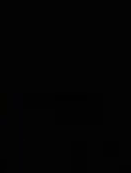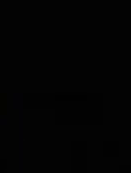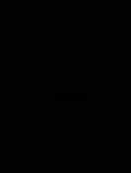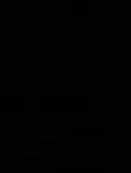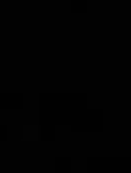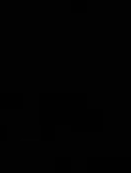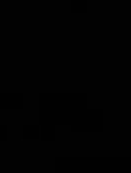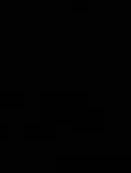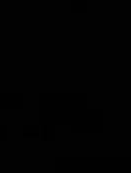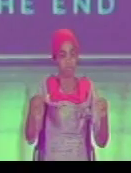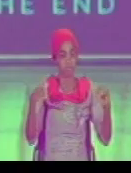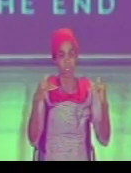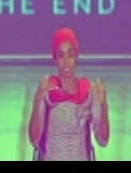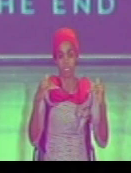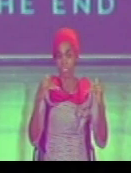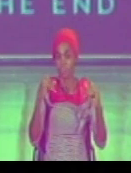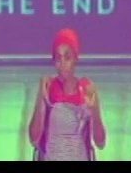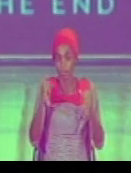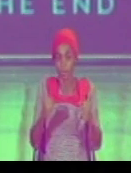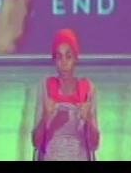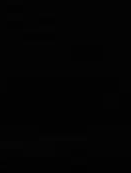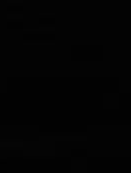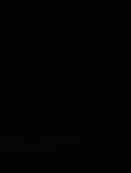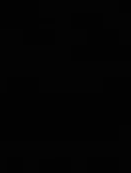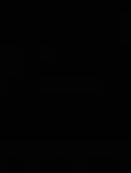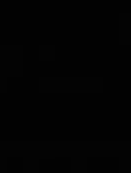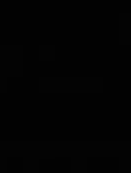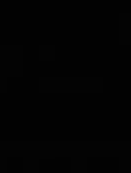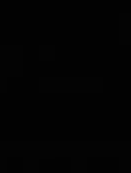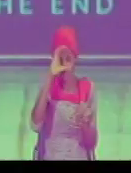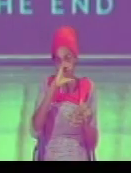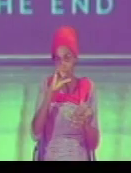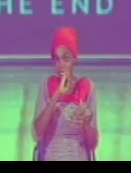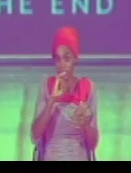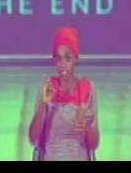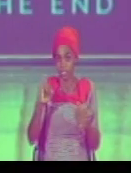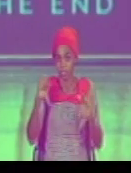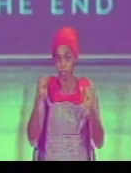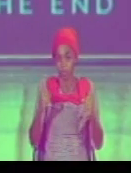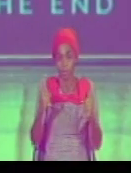that power so great and so high and so